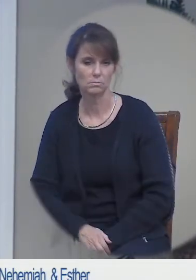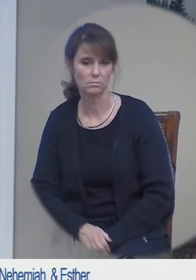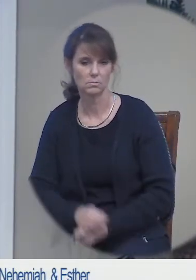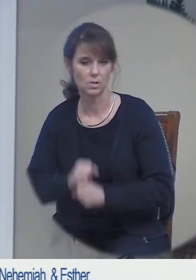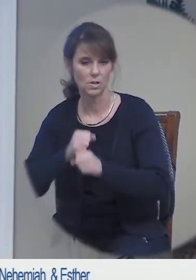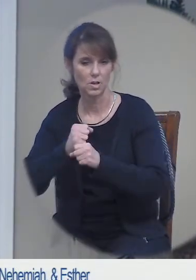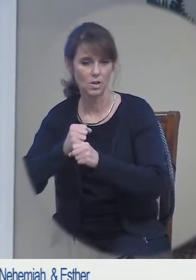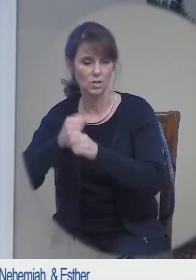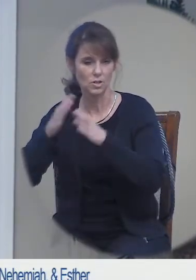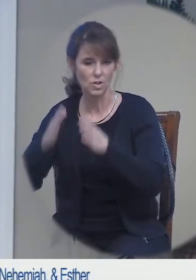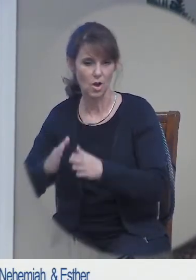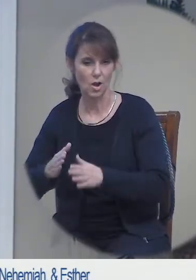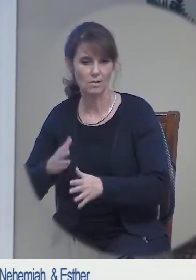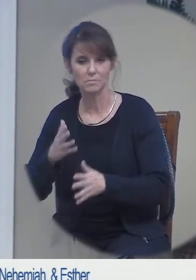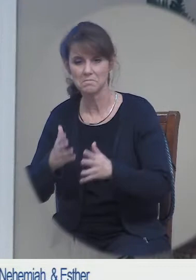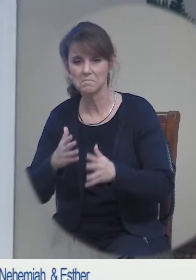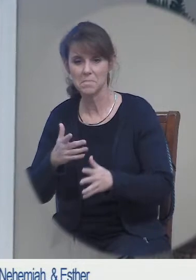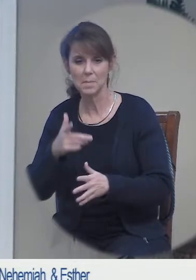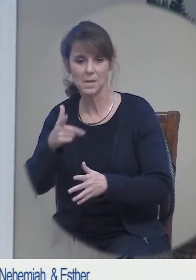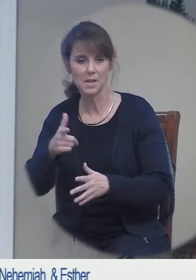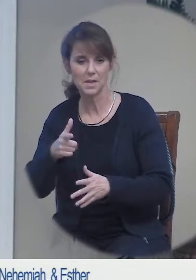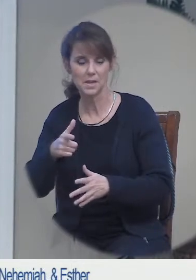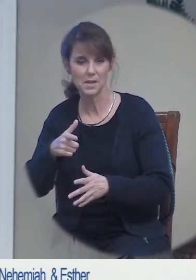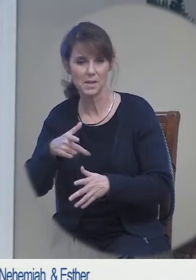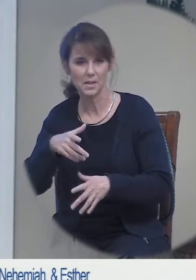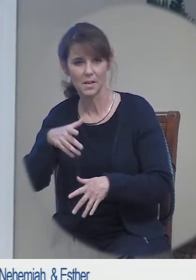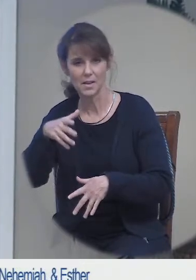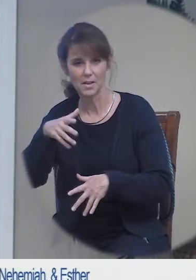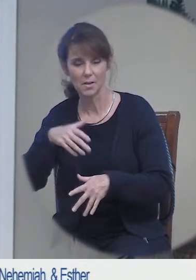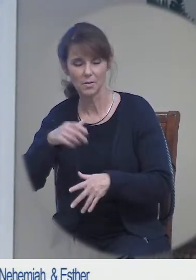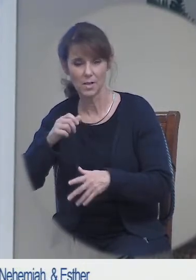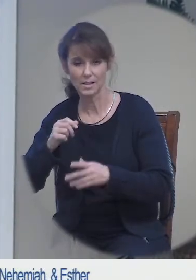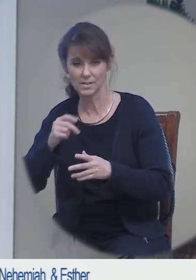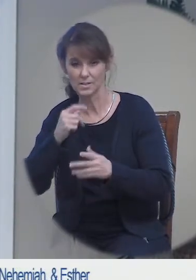he's tall and he can shoot and he's got eagle eye vision.